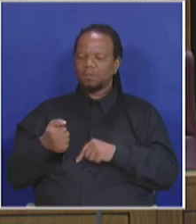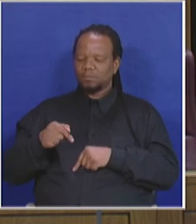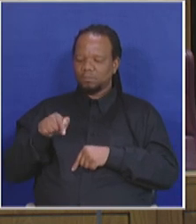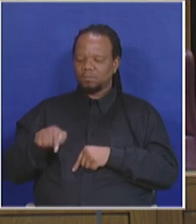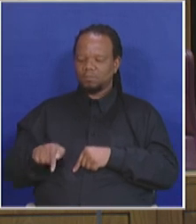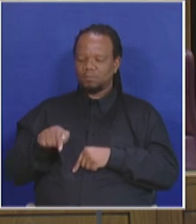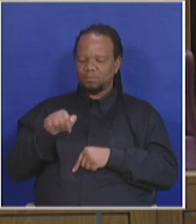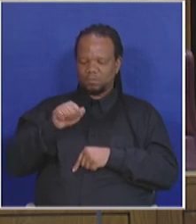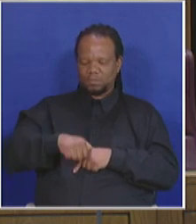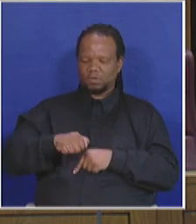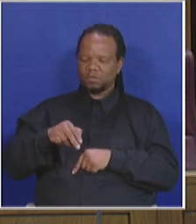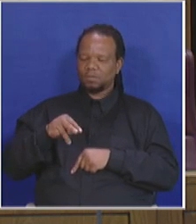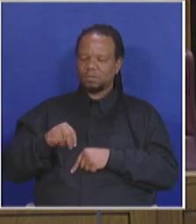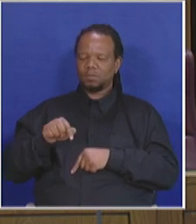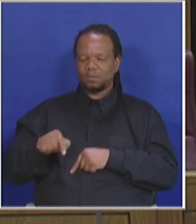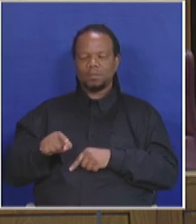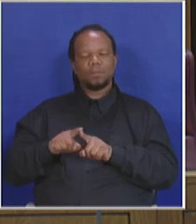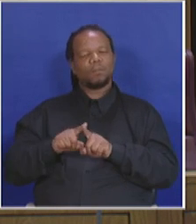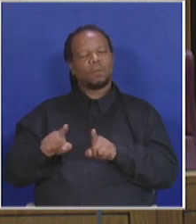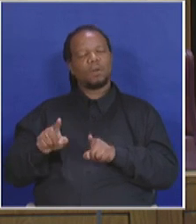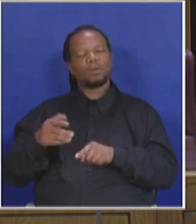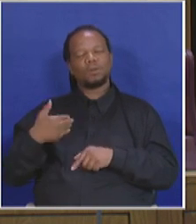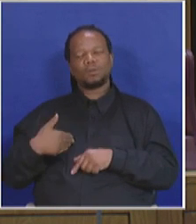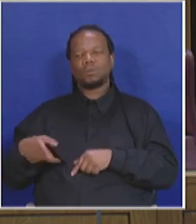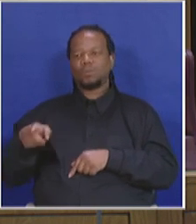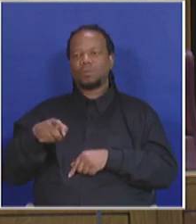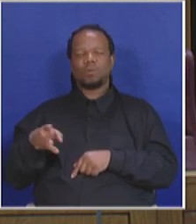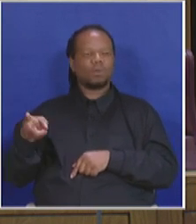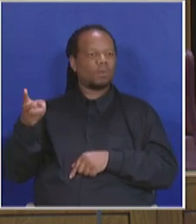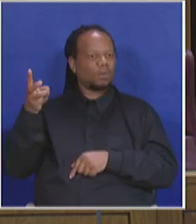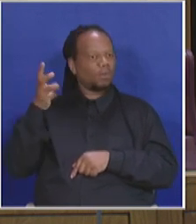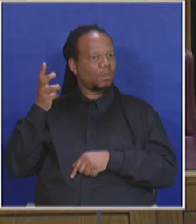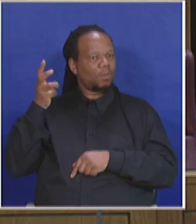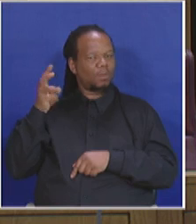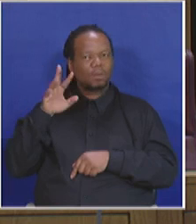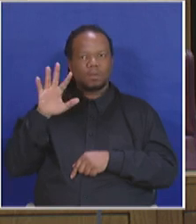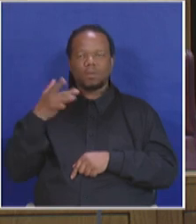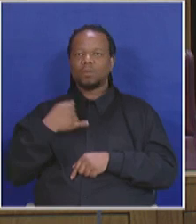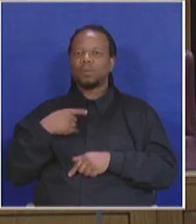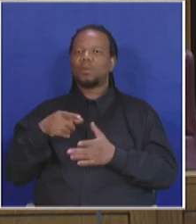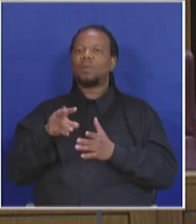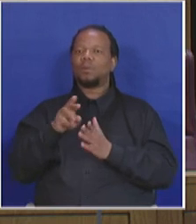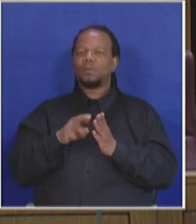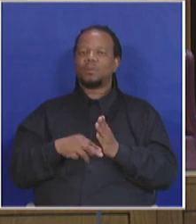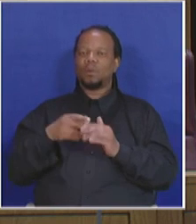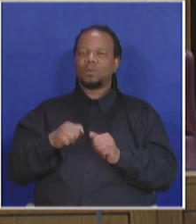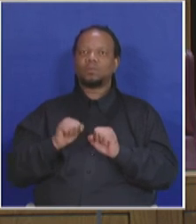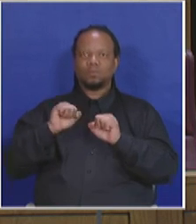Either way, we have had the whole House agreeing to the report, and therefore the report is